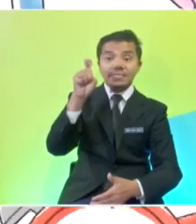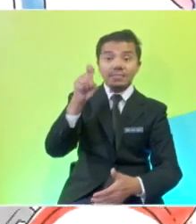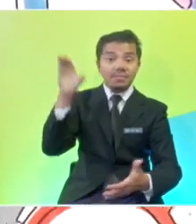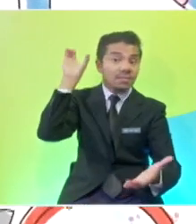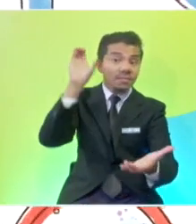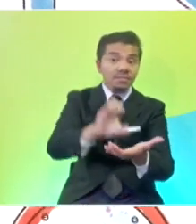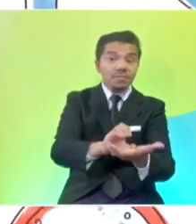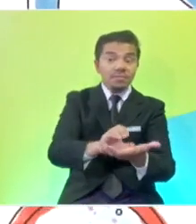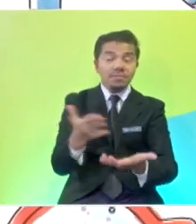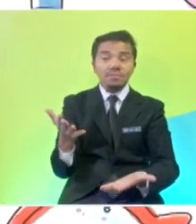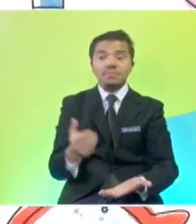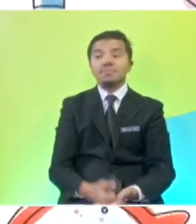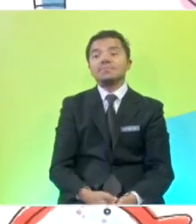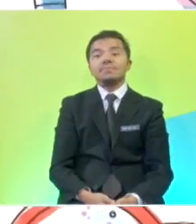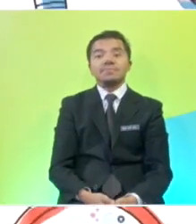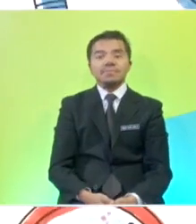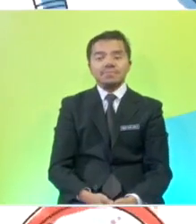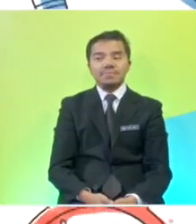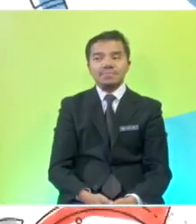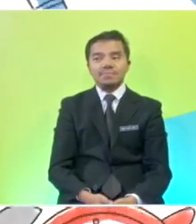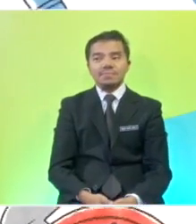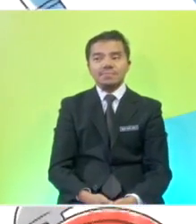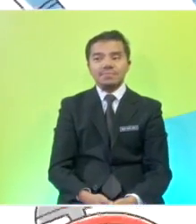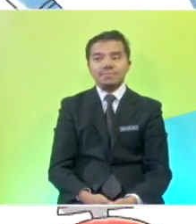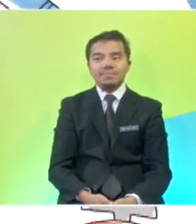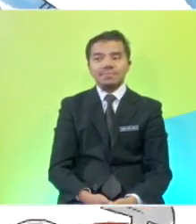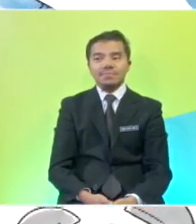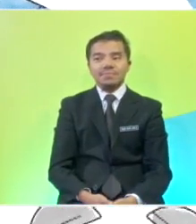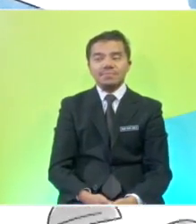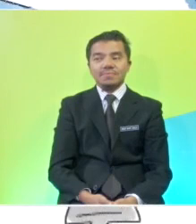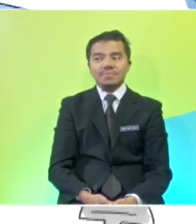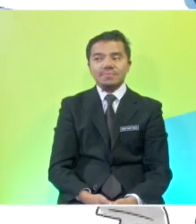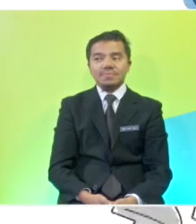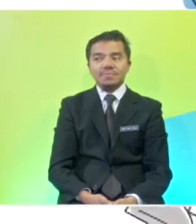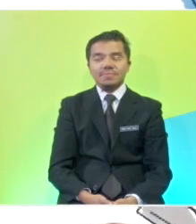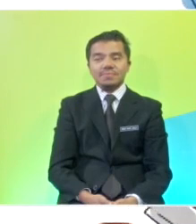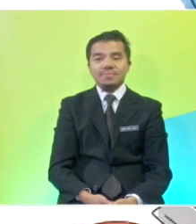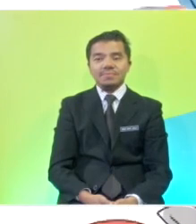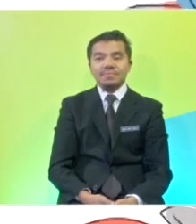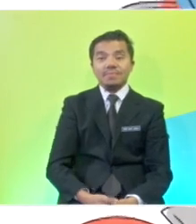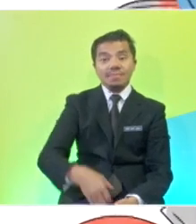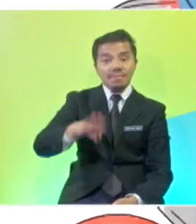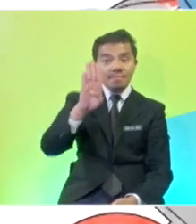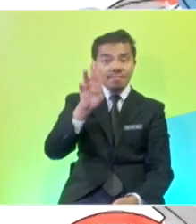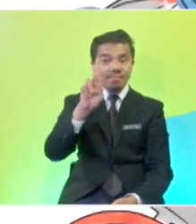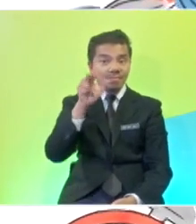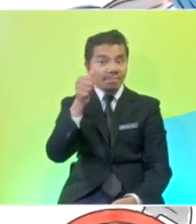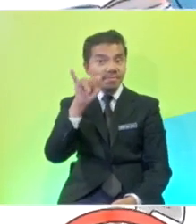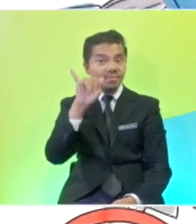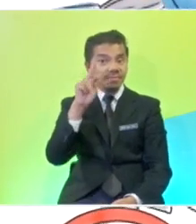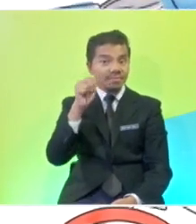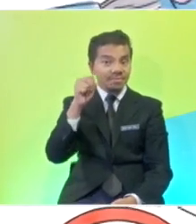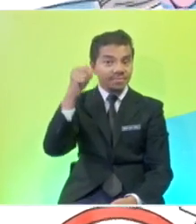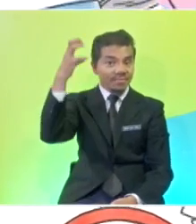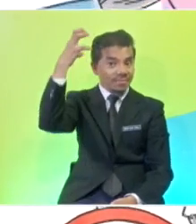Yoga? I can't hear you. Brain. Okay, very good. Well done. I